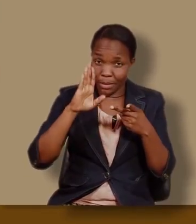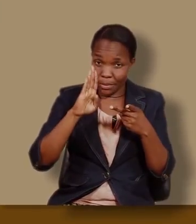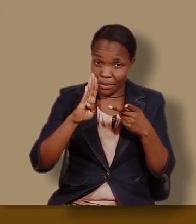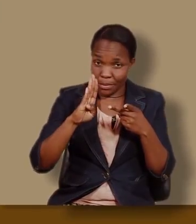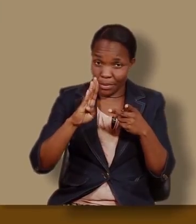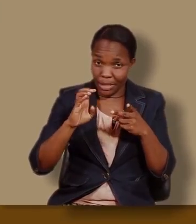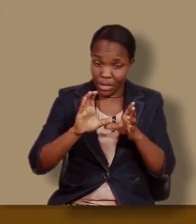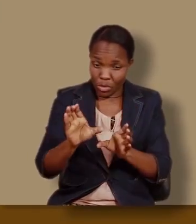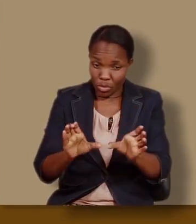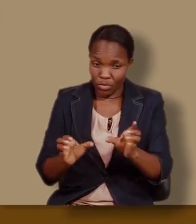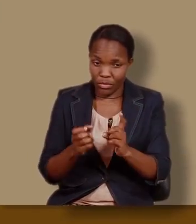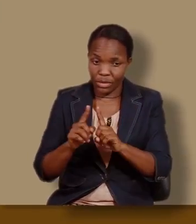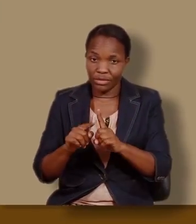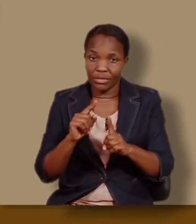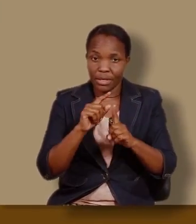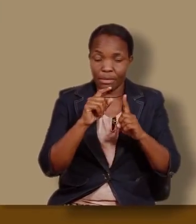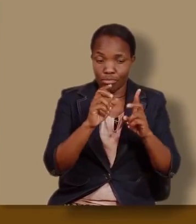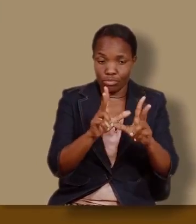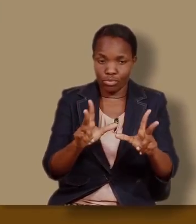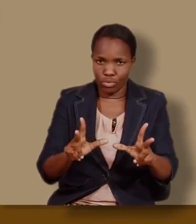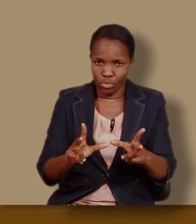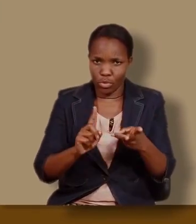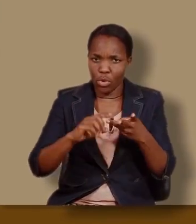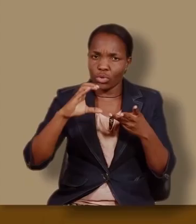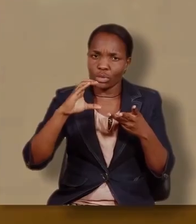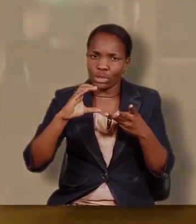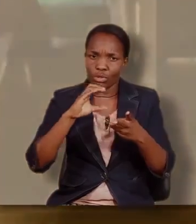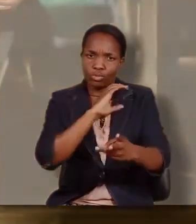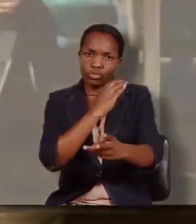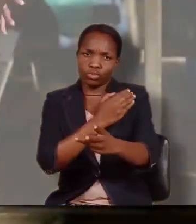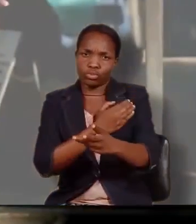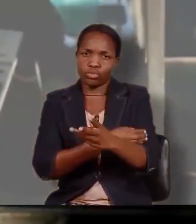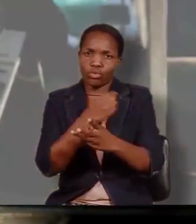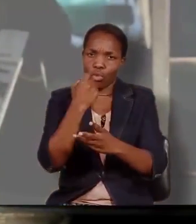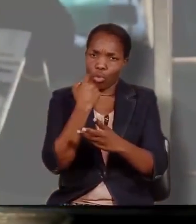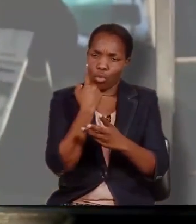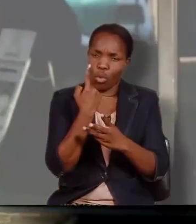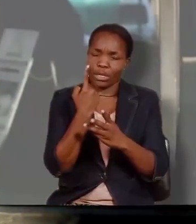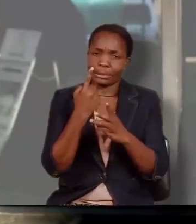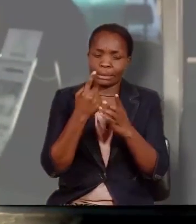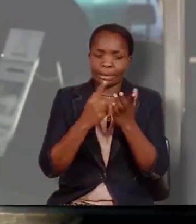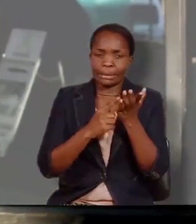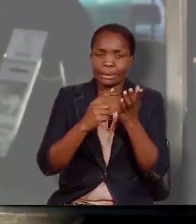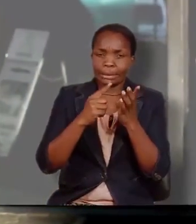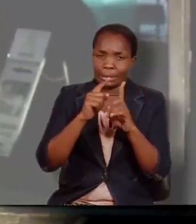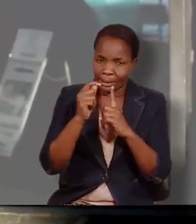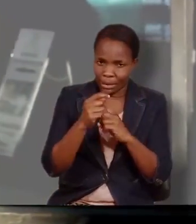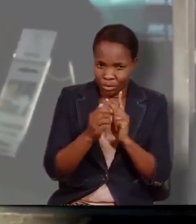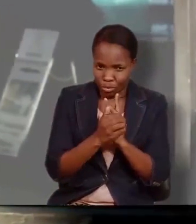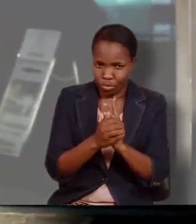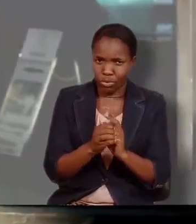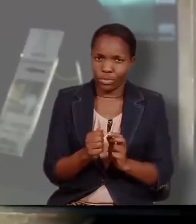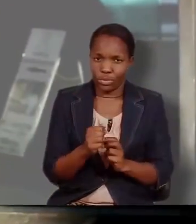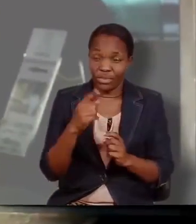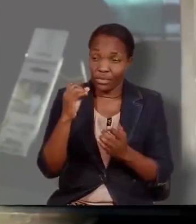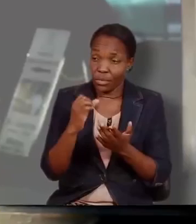C, superiority of one specific race. The winner will be announced within 3 days, and if it is you, we